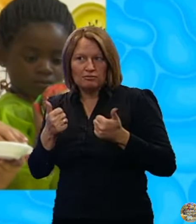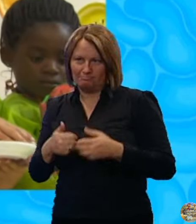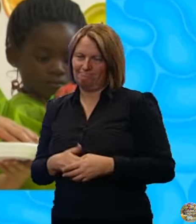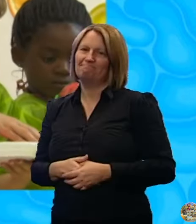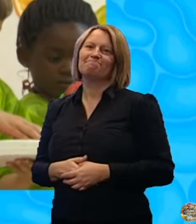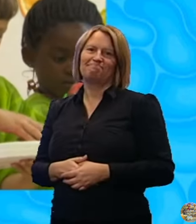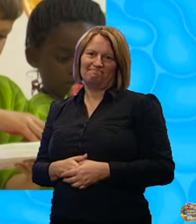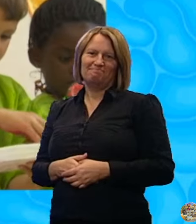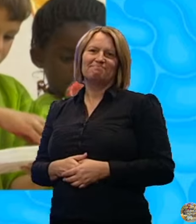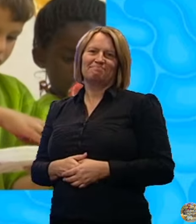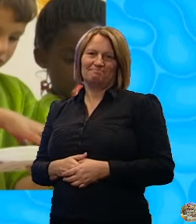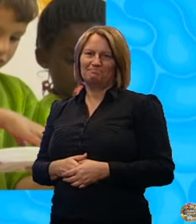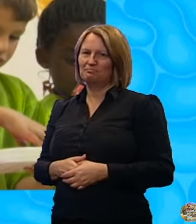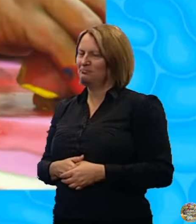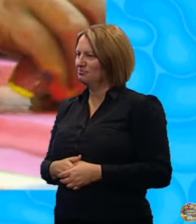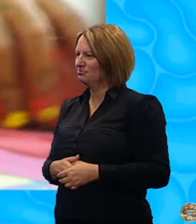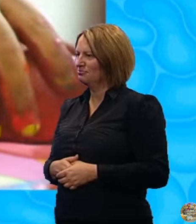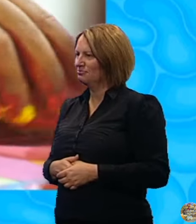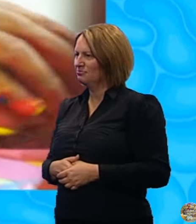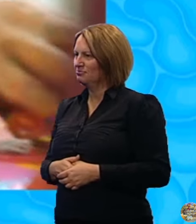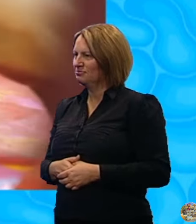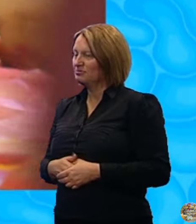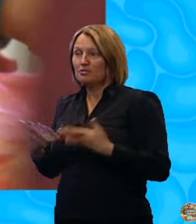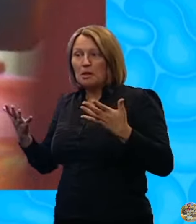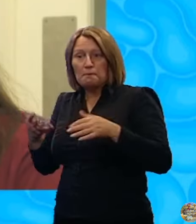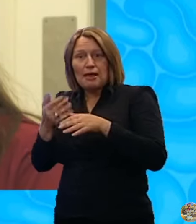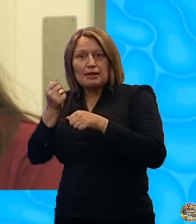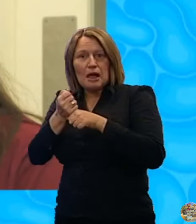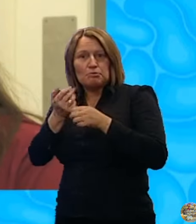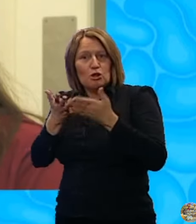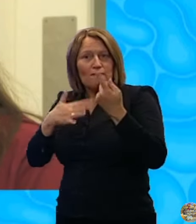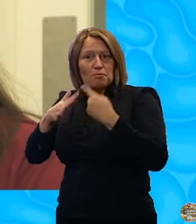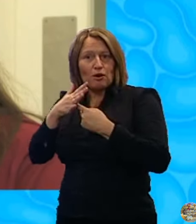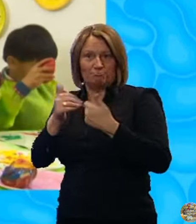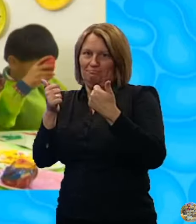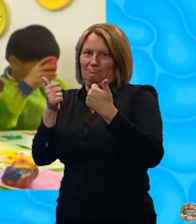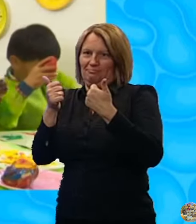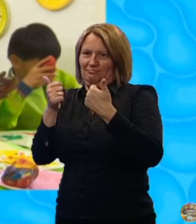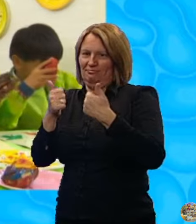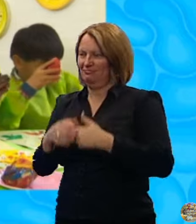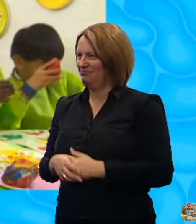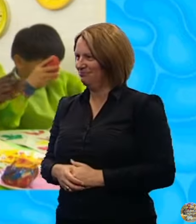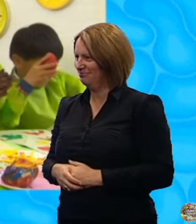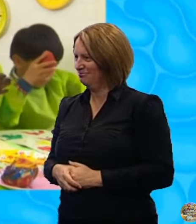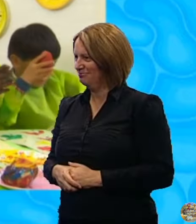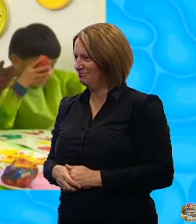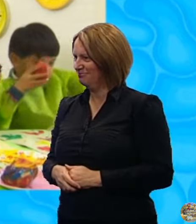Yeah, and did it work? Yeah. Yeah. Shall we play a game to show everyone what we're talking about? Yeah!